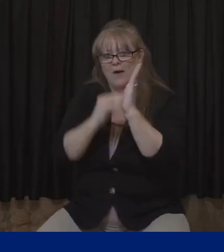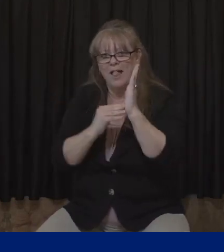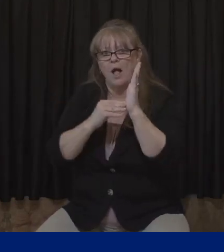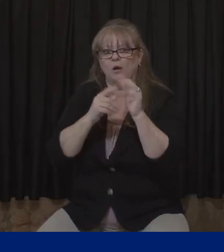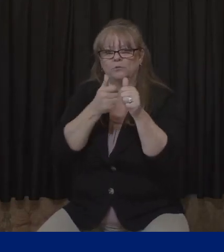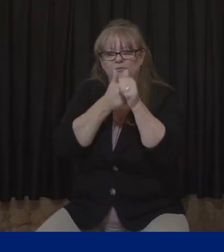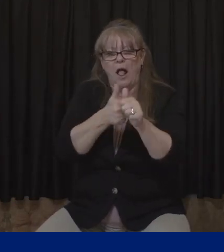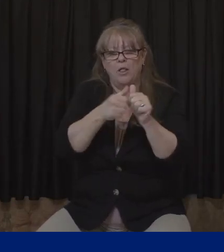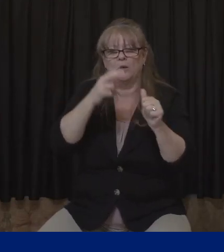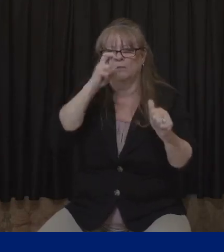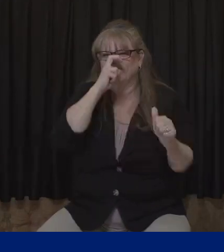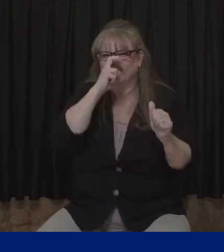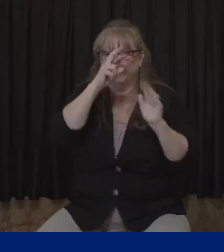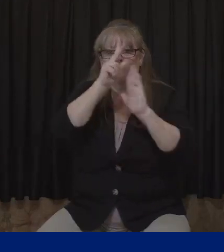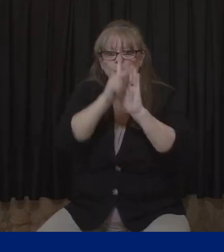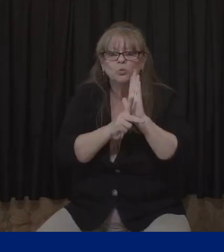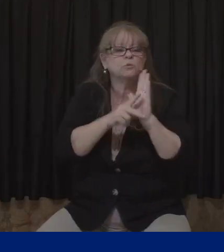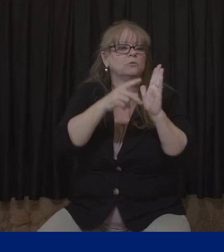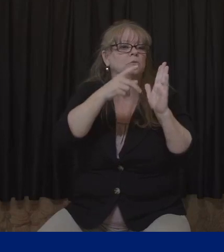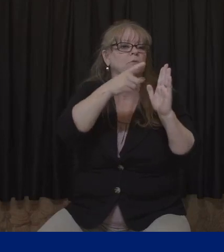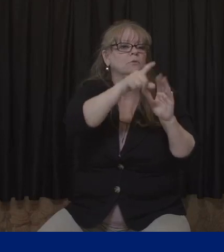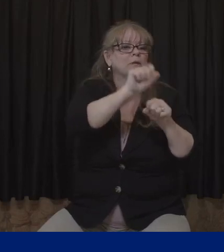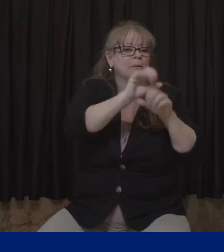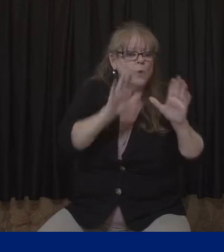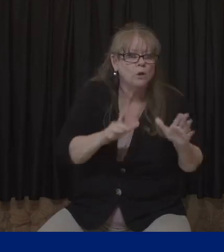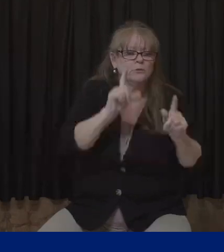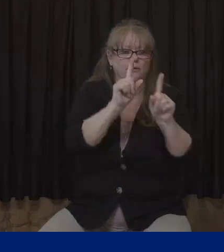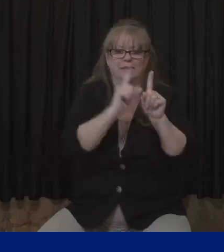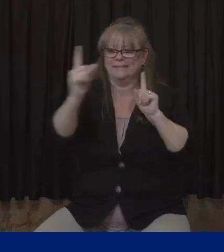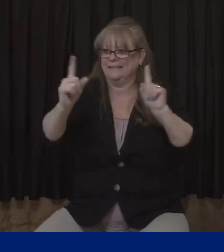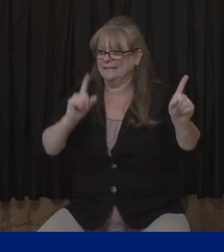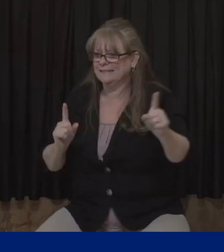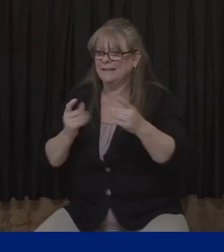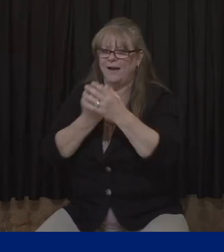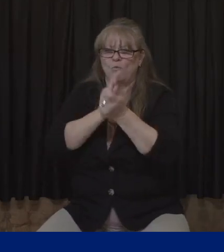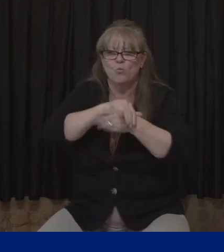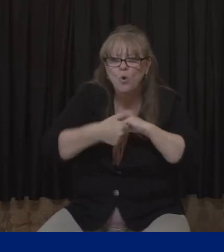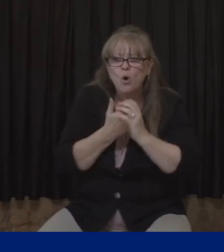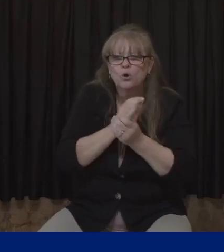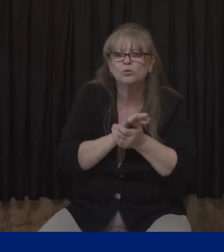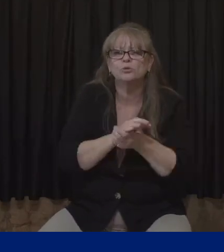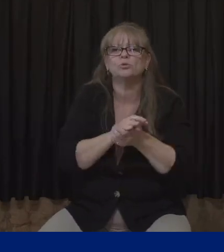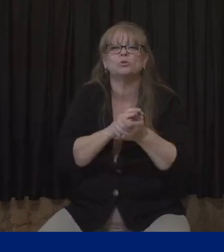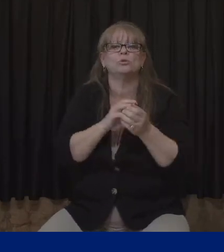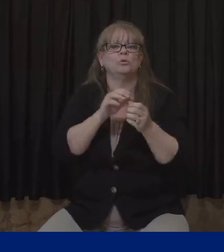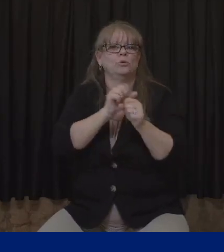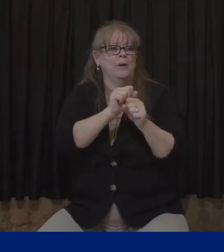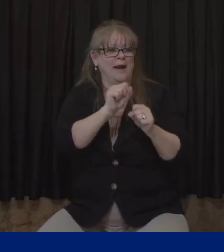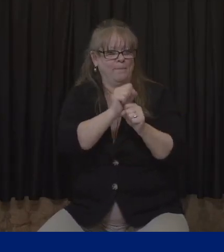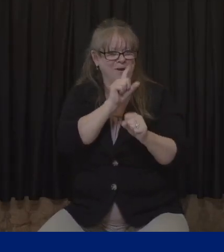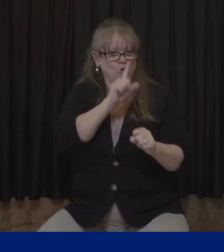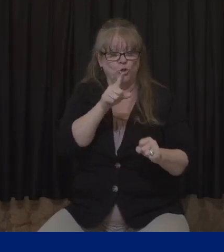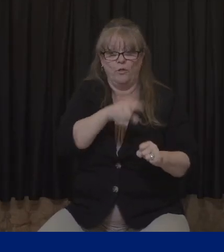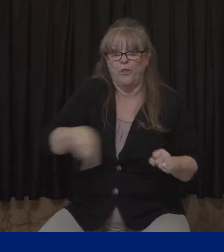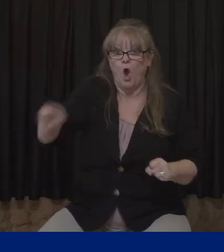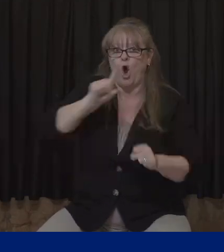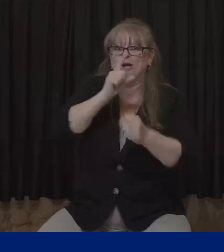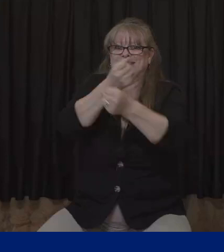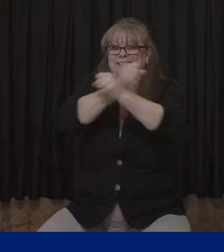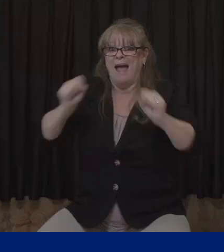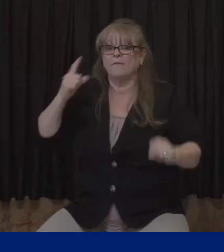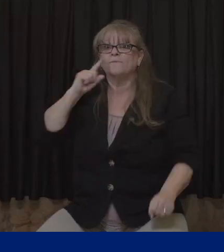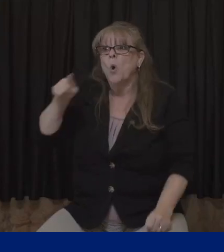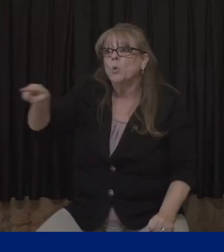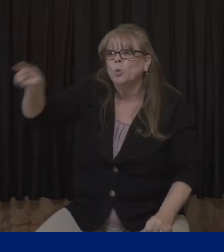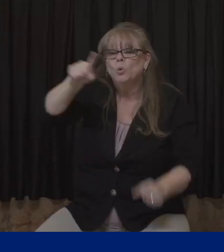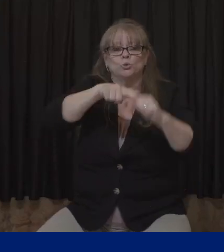essential retailers have put in place that we sure hope they have, and we're working with them to have done, and they're accountable for doing. So too, all the